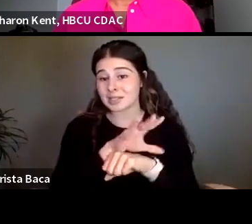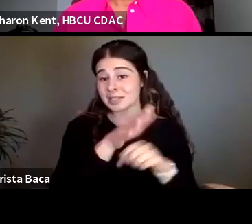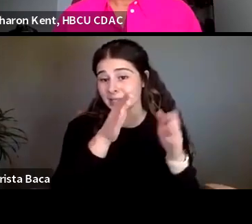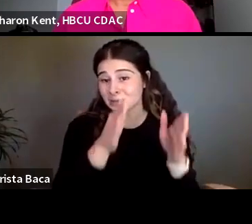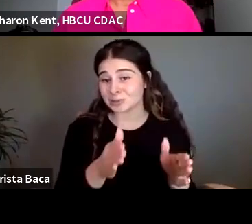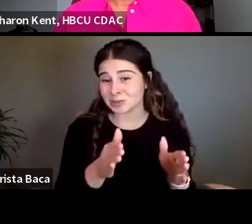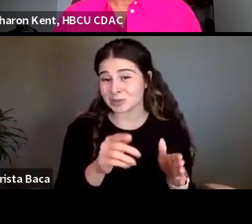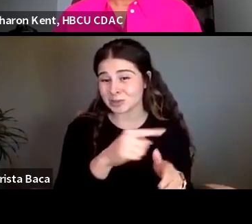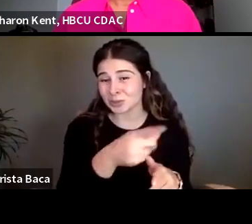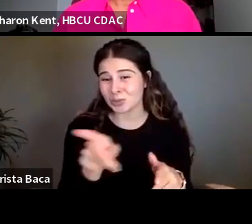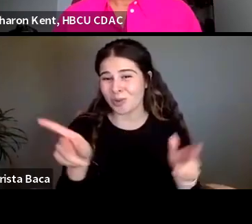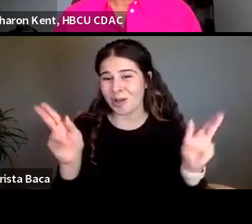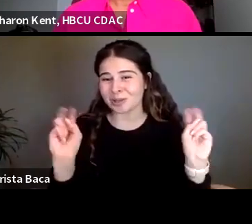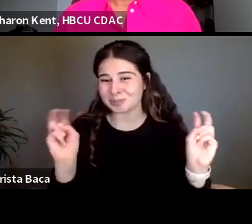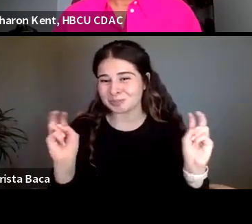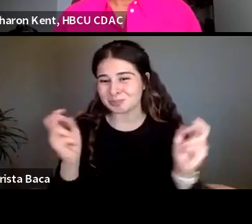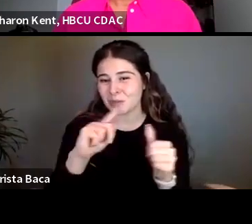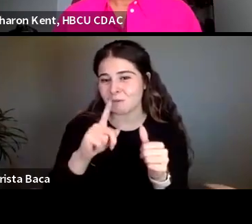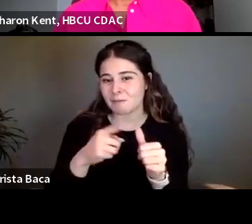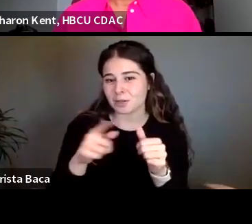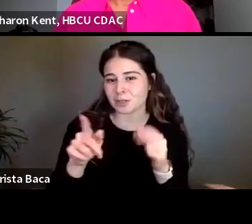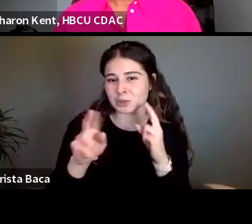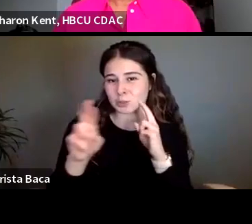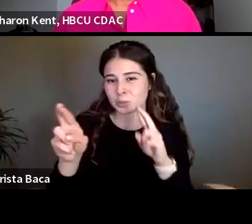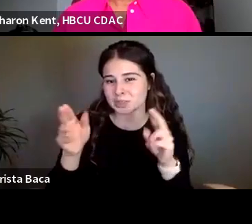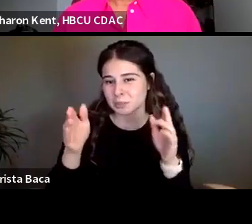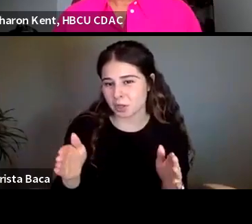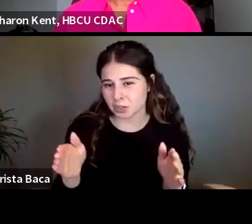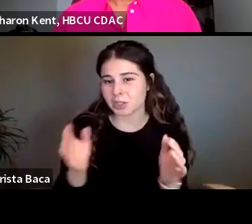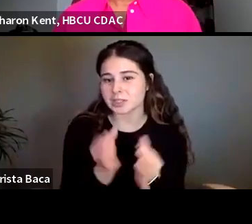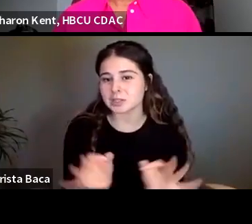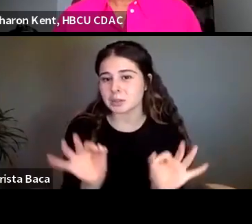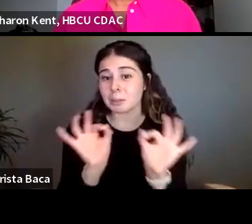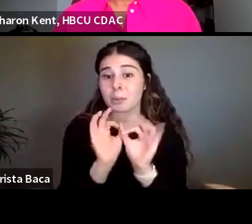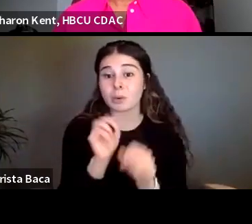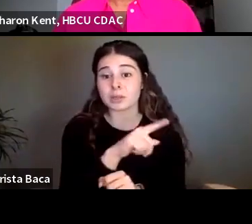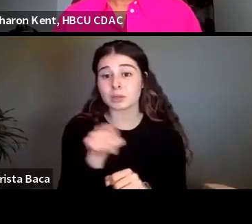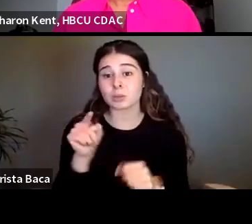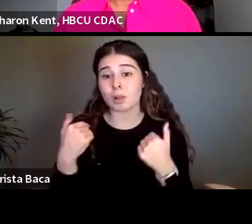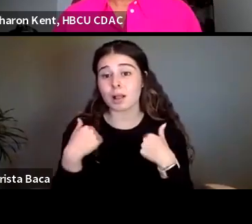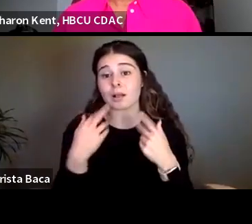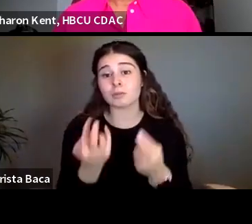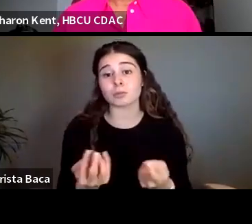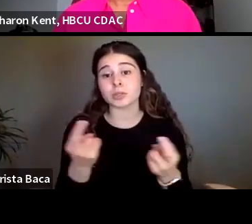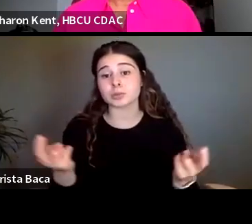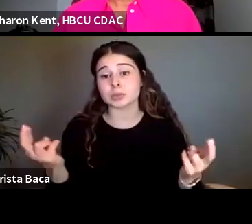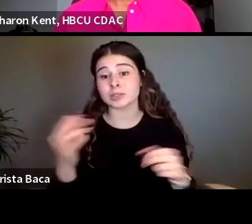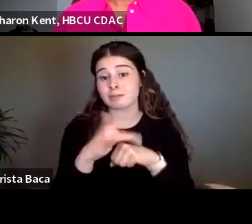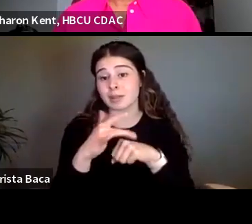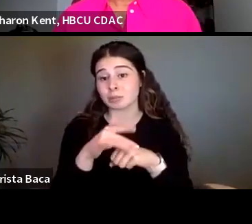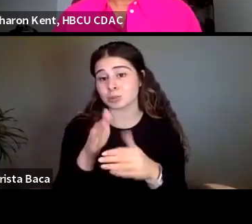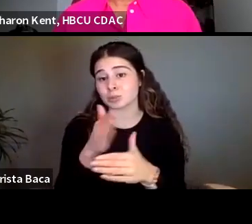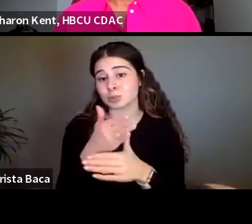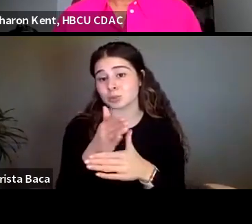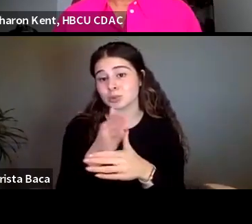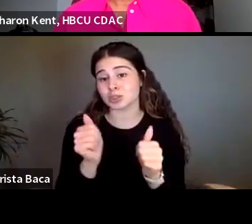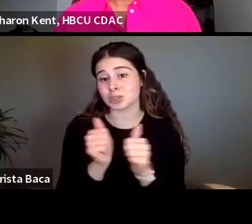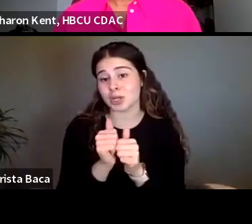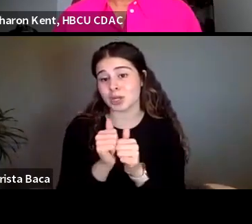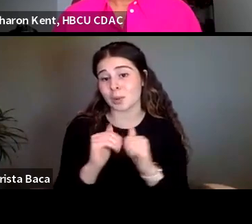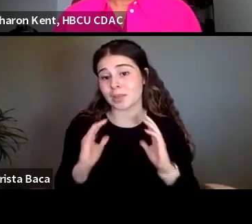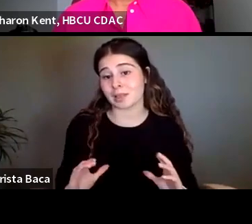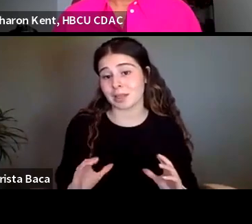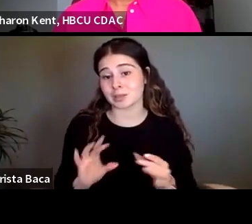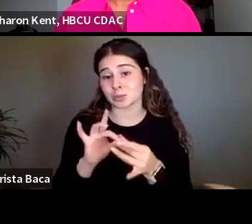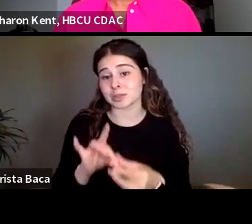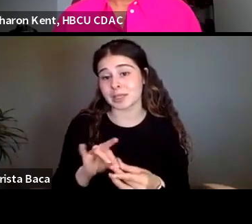resources as their clients drop clues on, you know, what their individual needs might be. Thank you, Cora. I think you're right in that